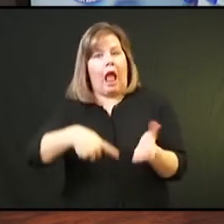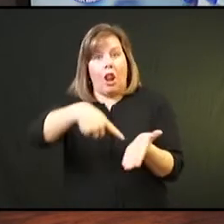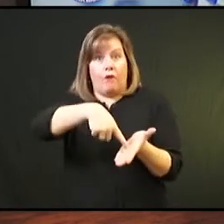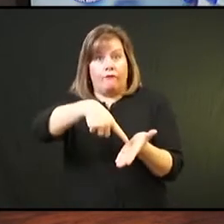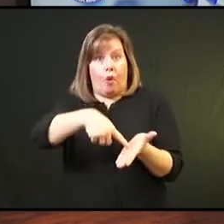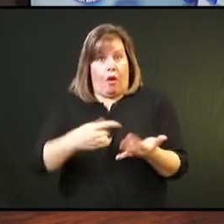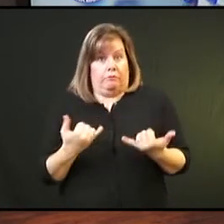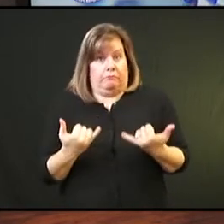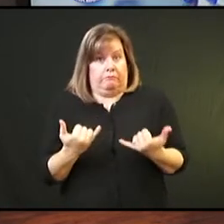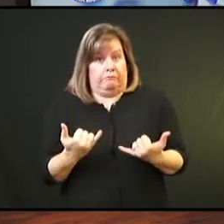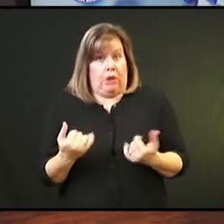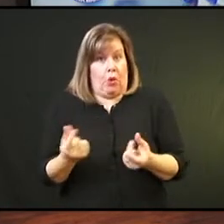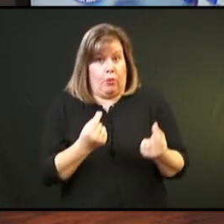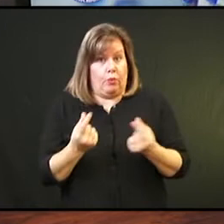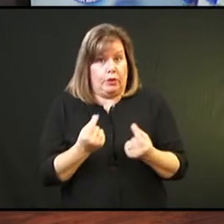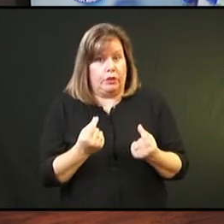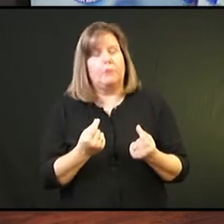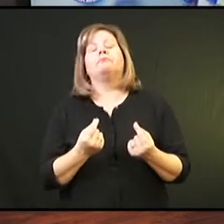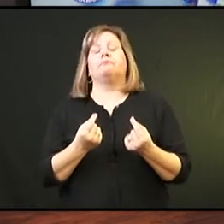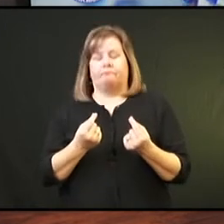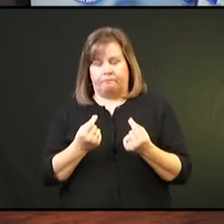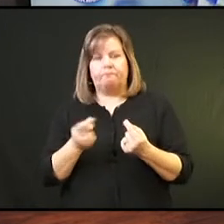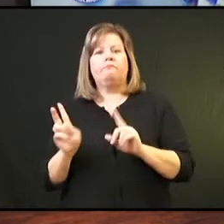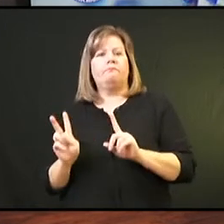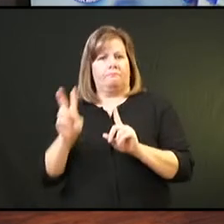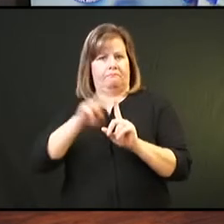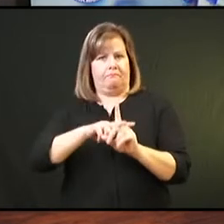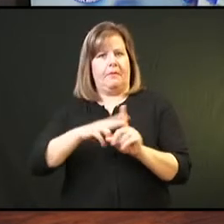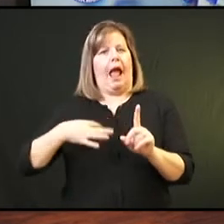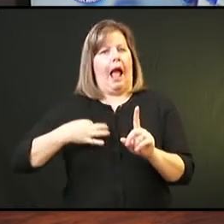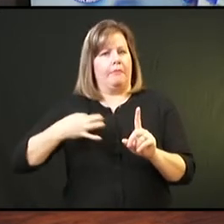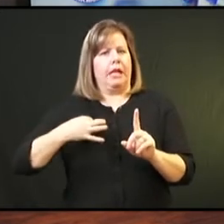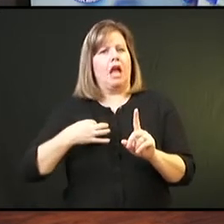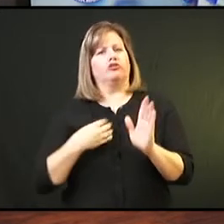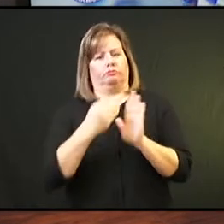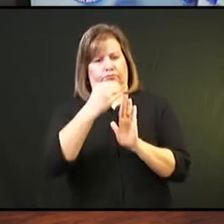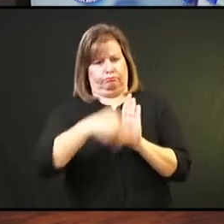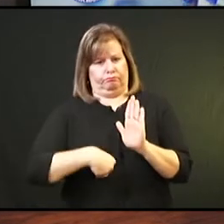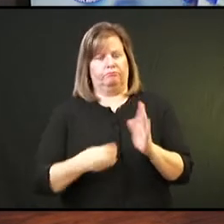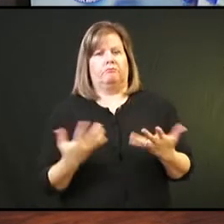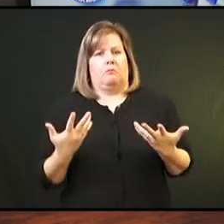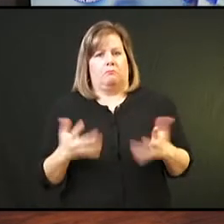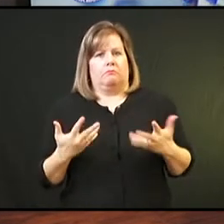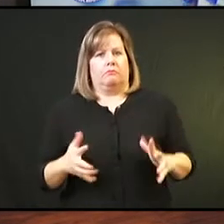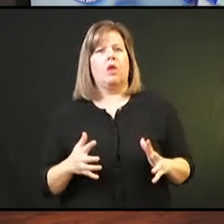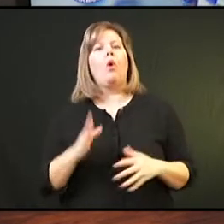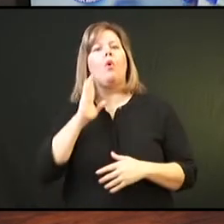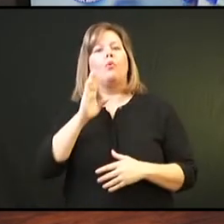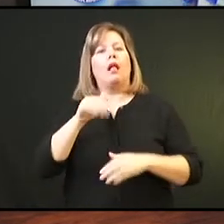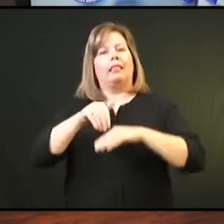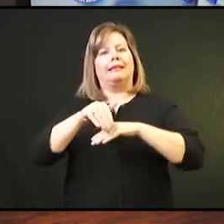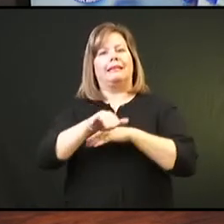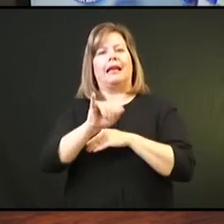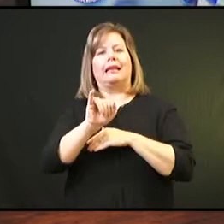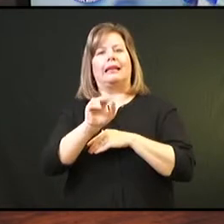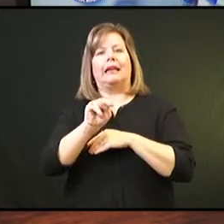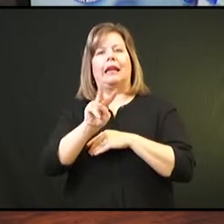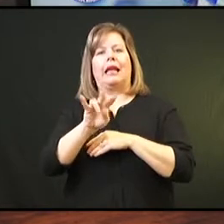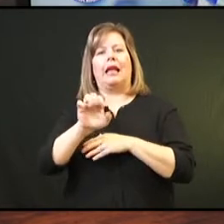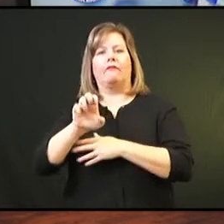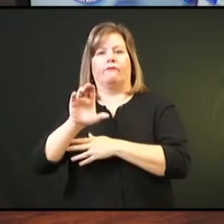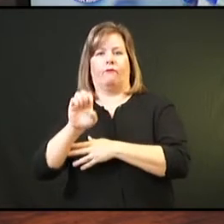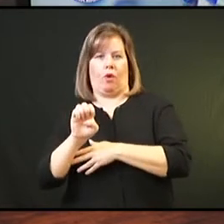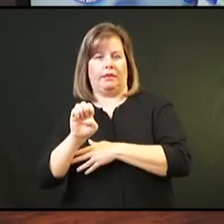do is please turn in the application now before the end of this month, and we'll send you an invoice, and you'll have until